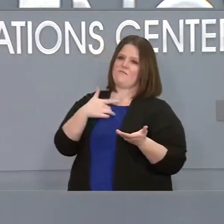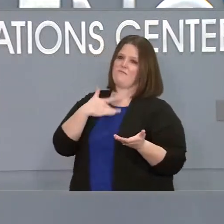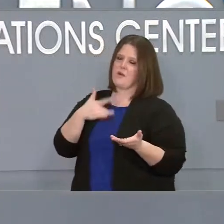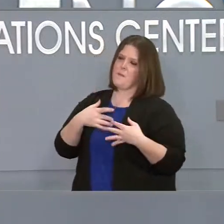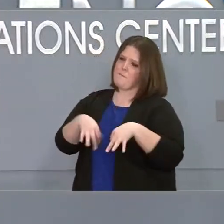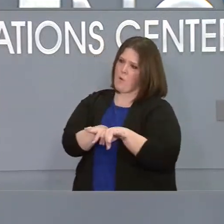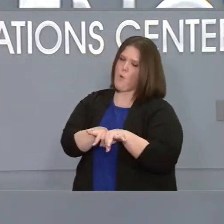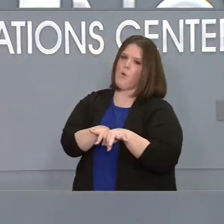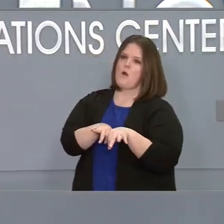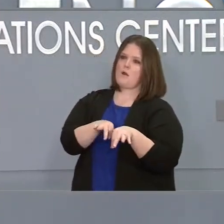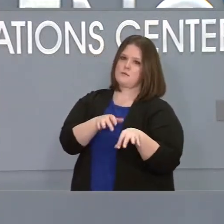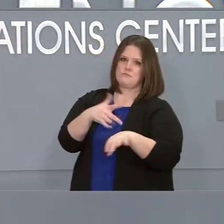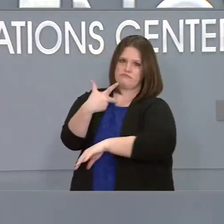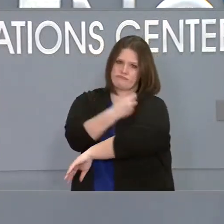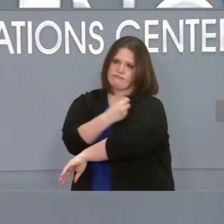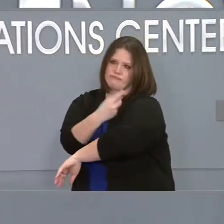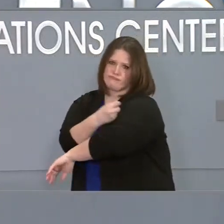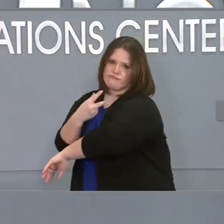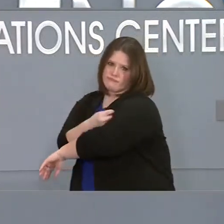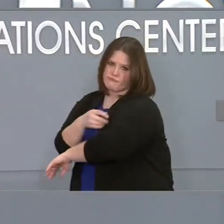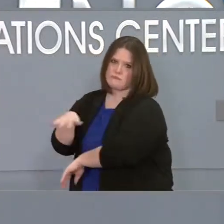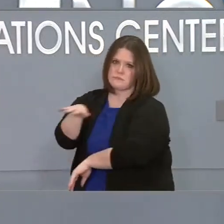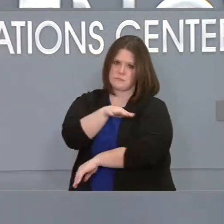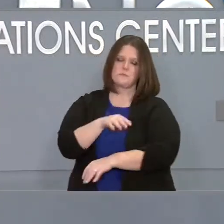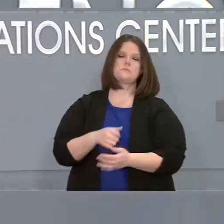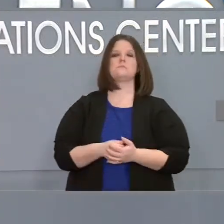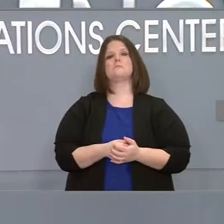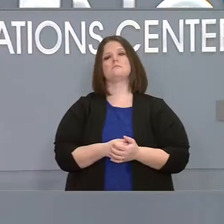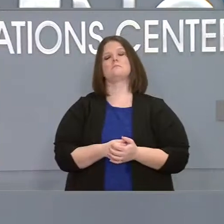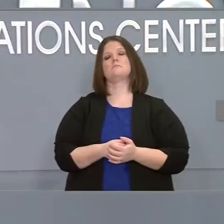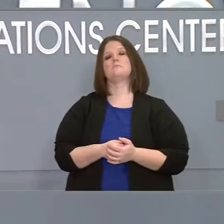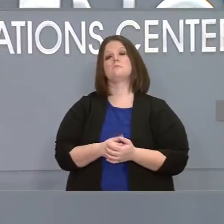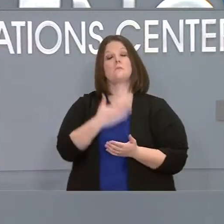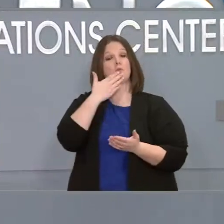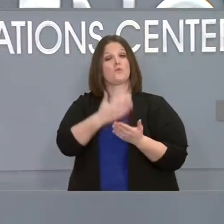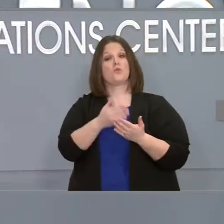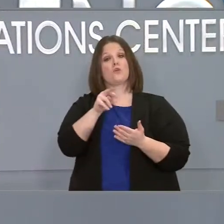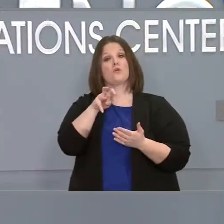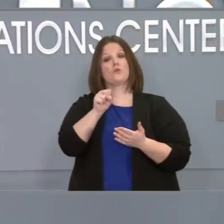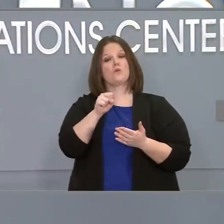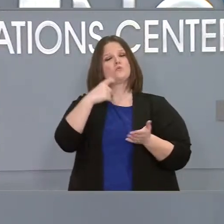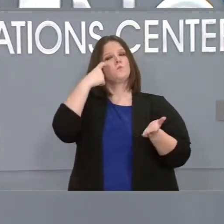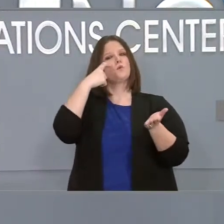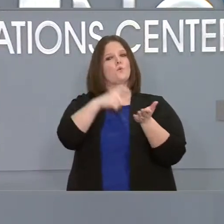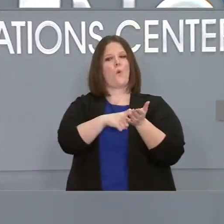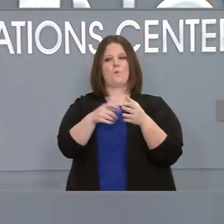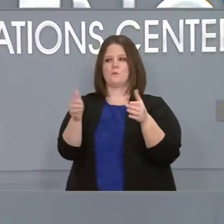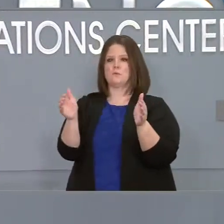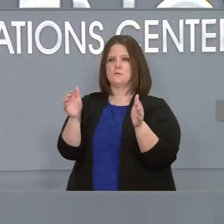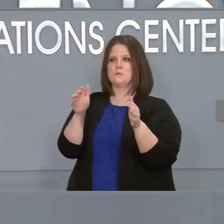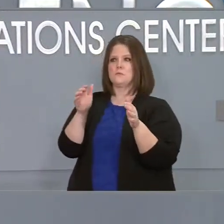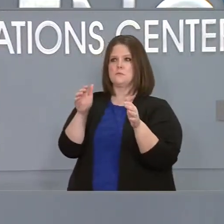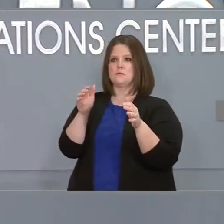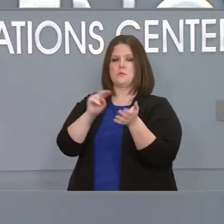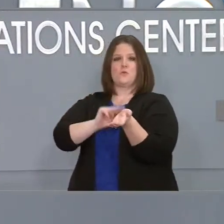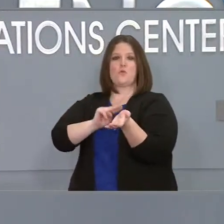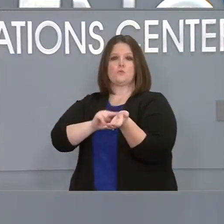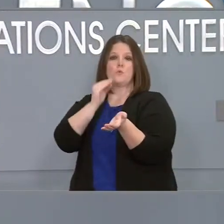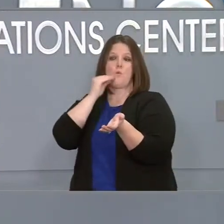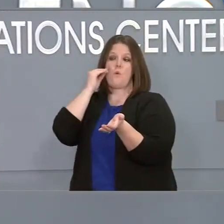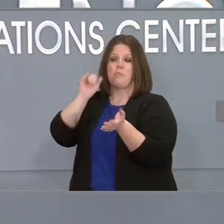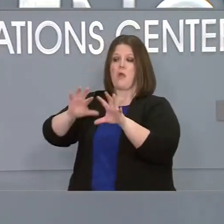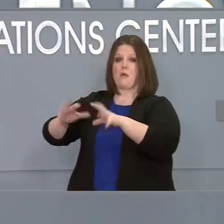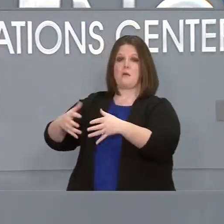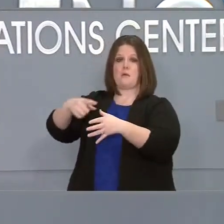important. The good news is we continue to see in our trends that much lower numbers of outbreaks in our long-term care settings now that vaccines